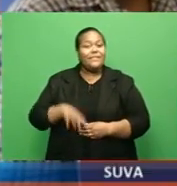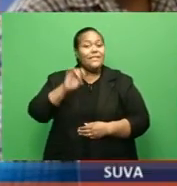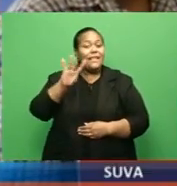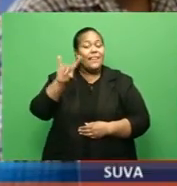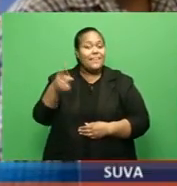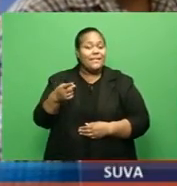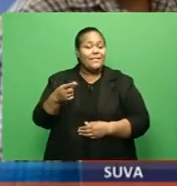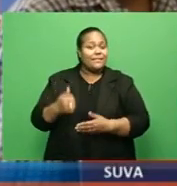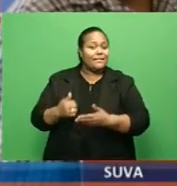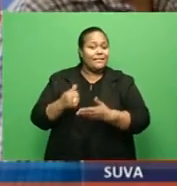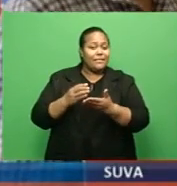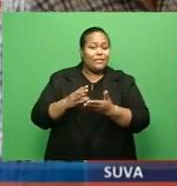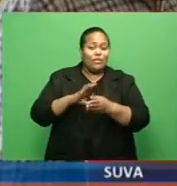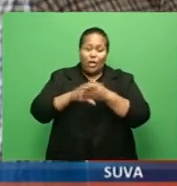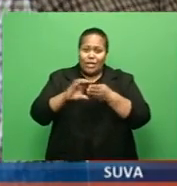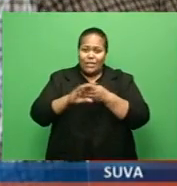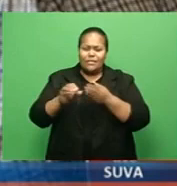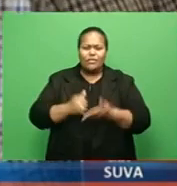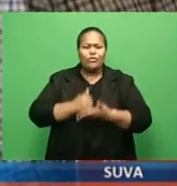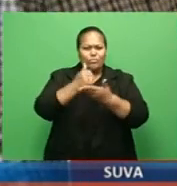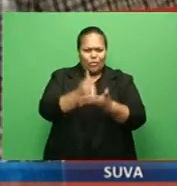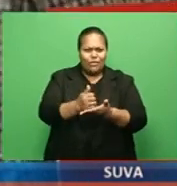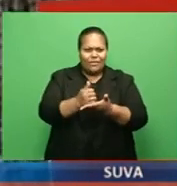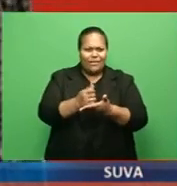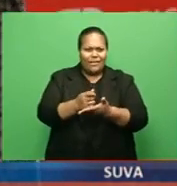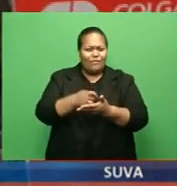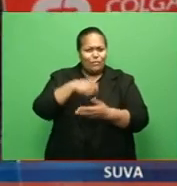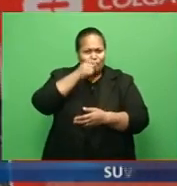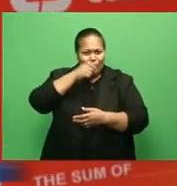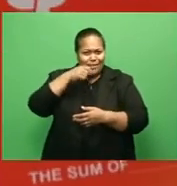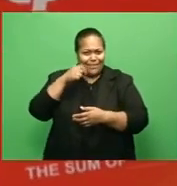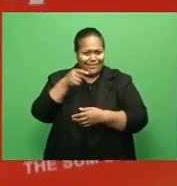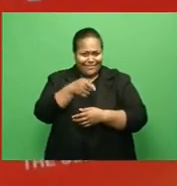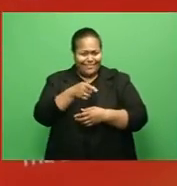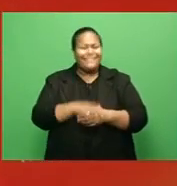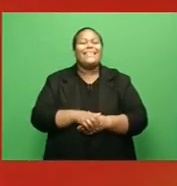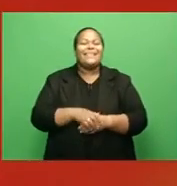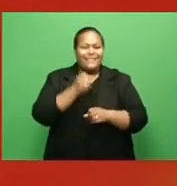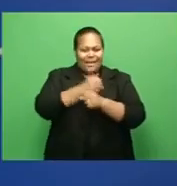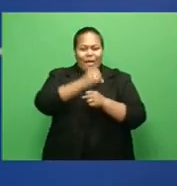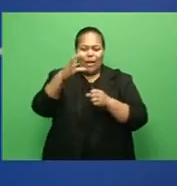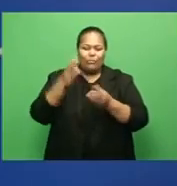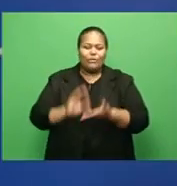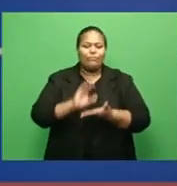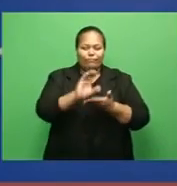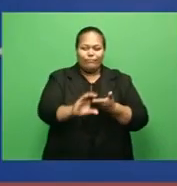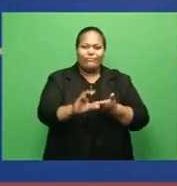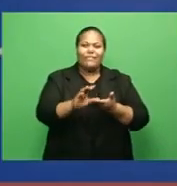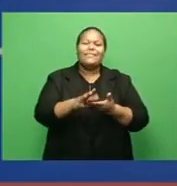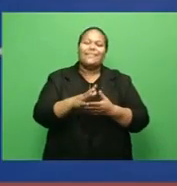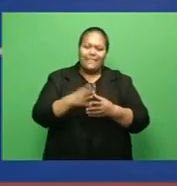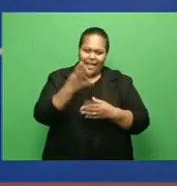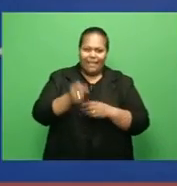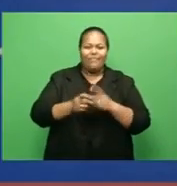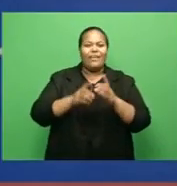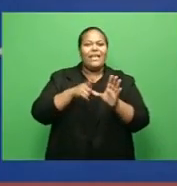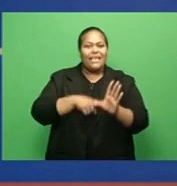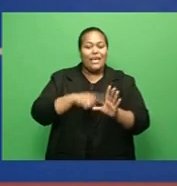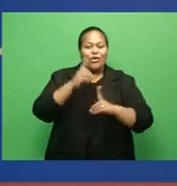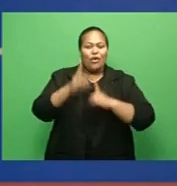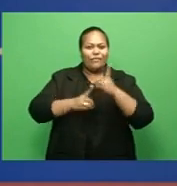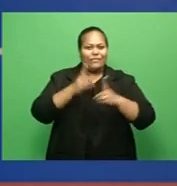$10,000 sponsorship from Colgate-Palmolive has helped the association conduct their annual conference. The support from industry